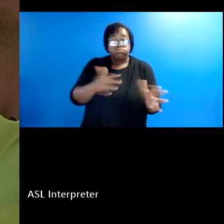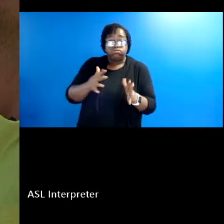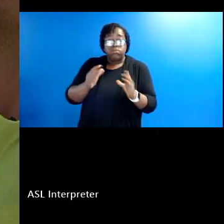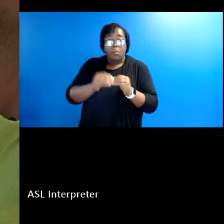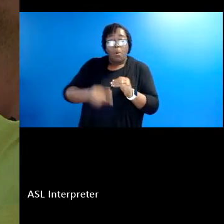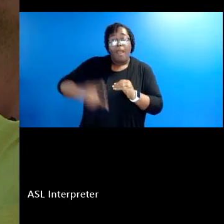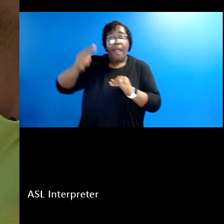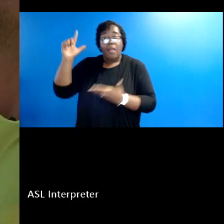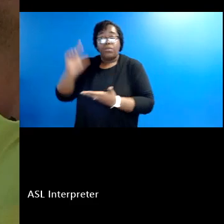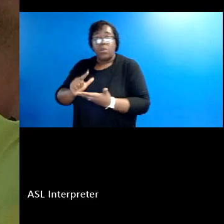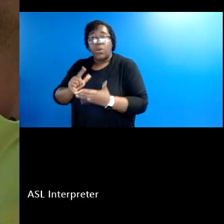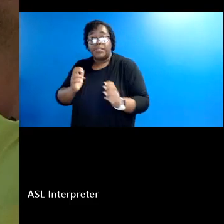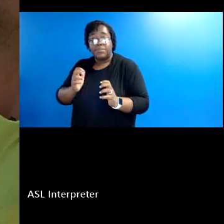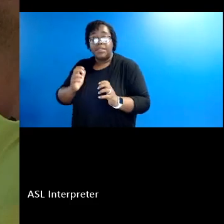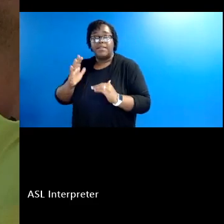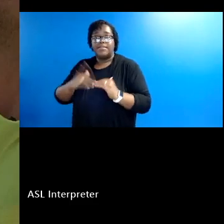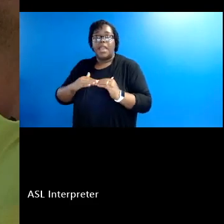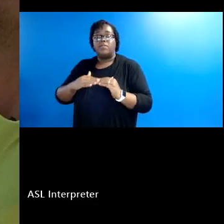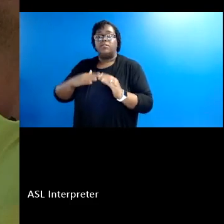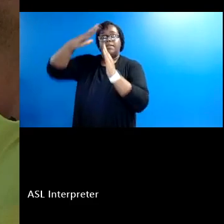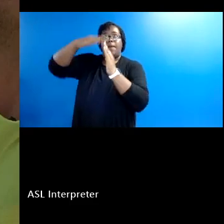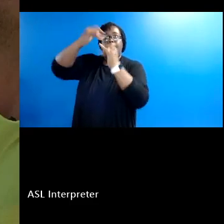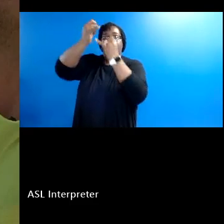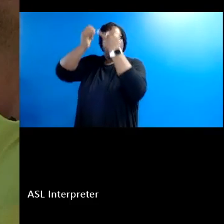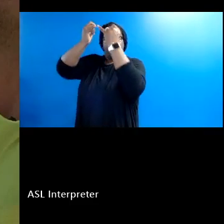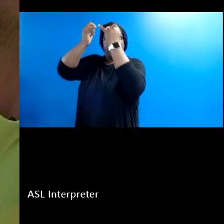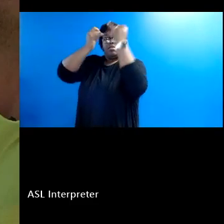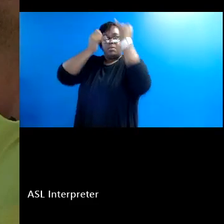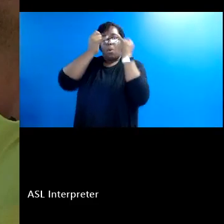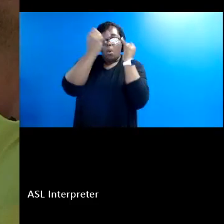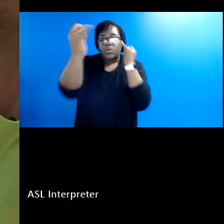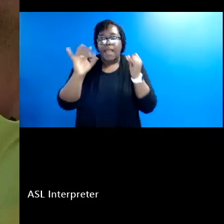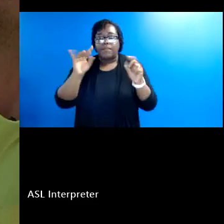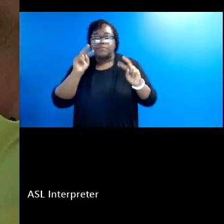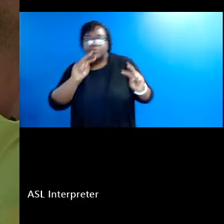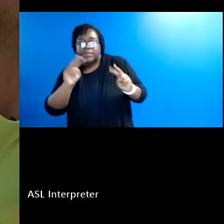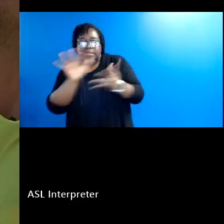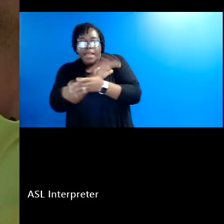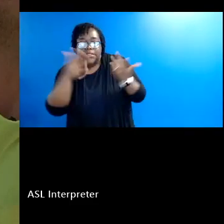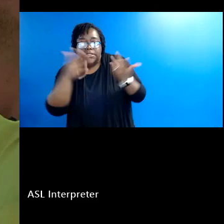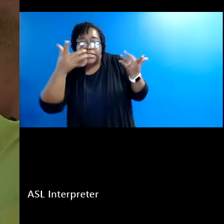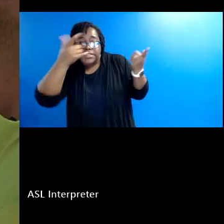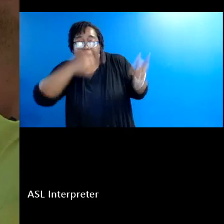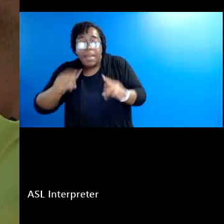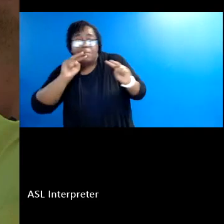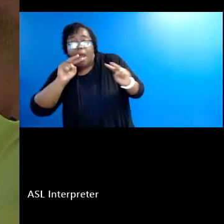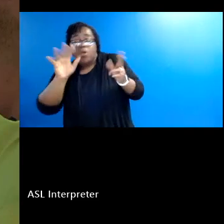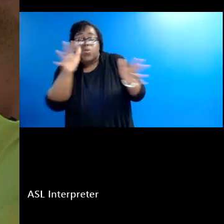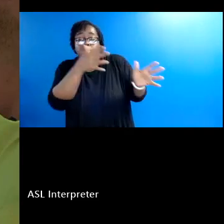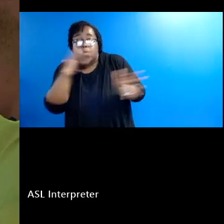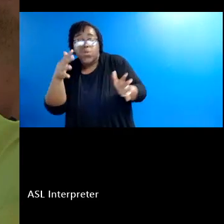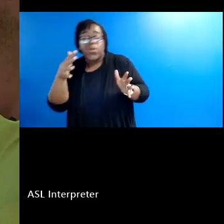we're seeing on the pole tops. And they can look for damage. They can see if damage has already occurred and monitor winds, and also monitor